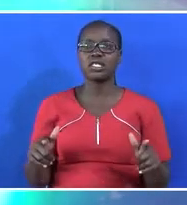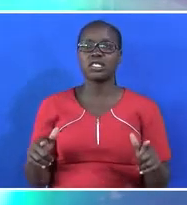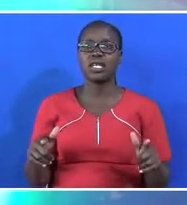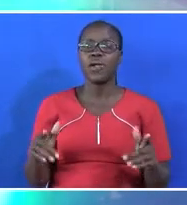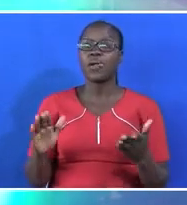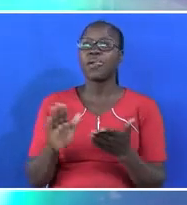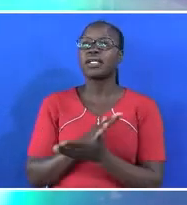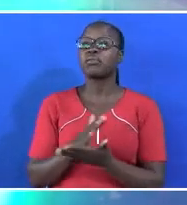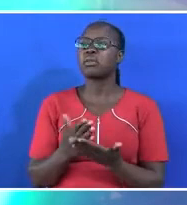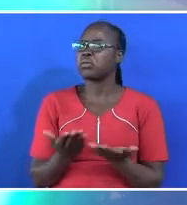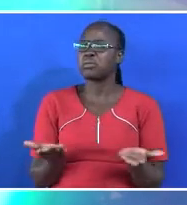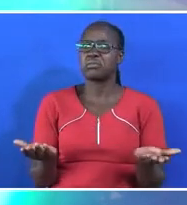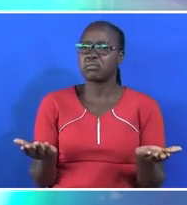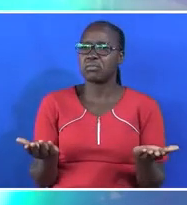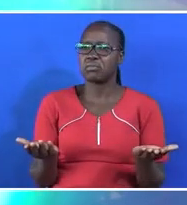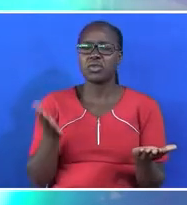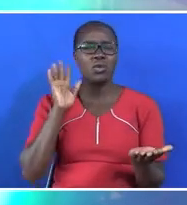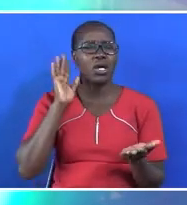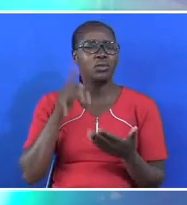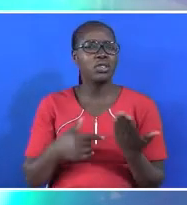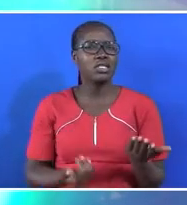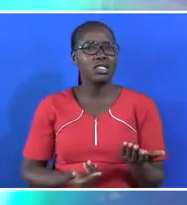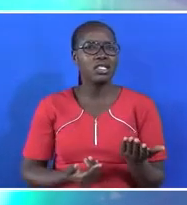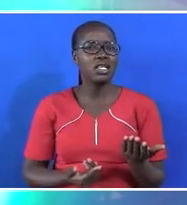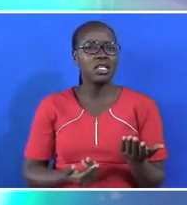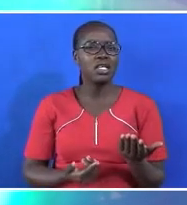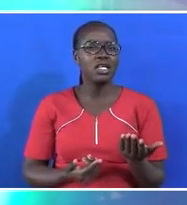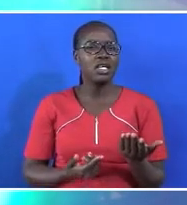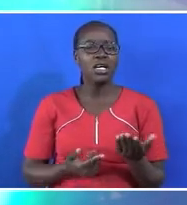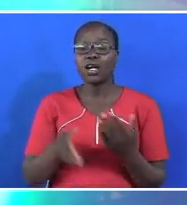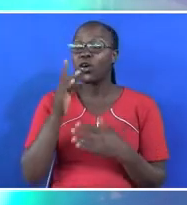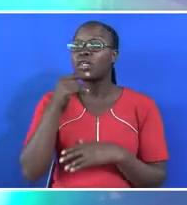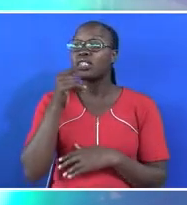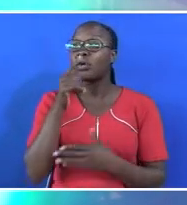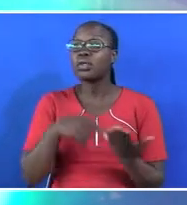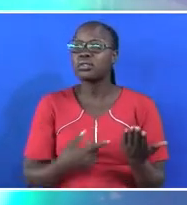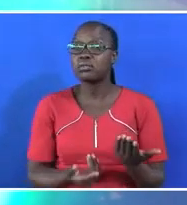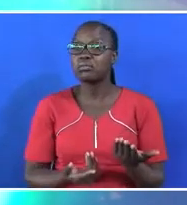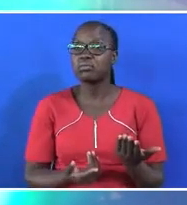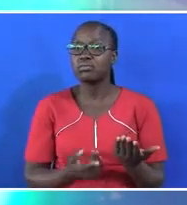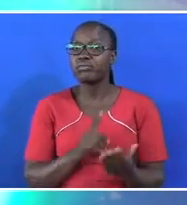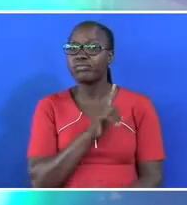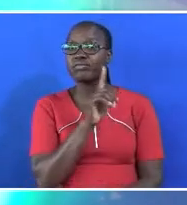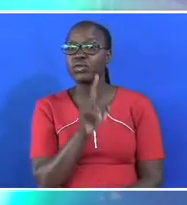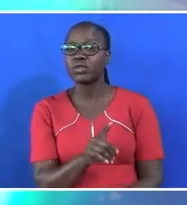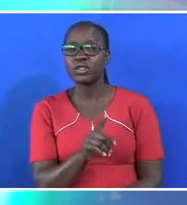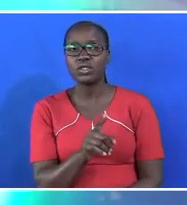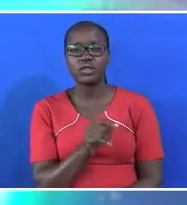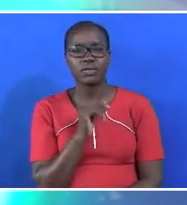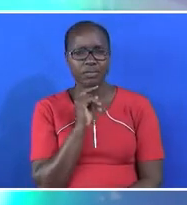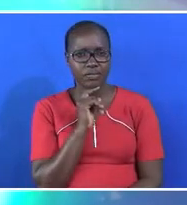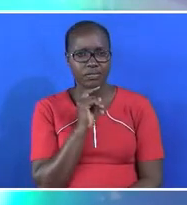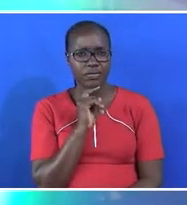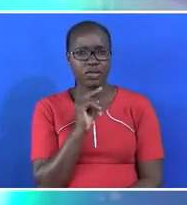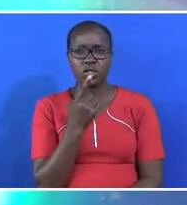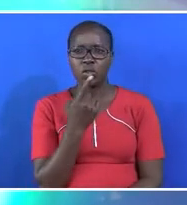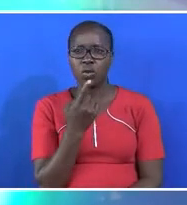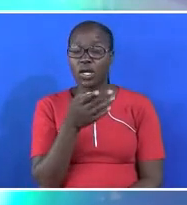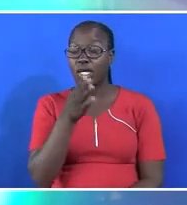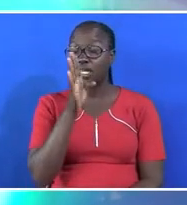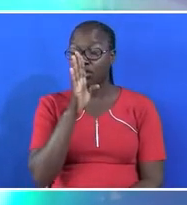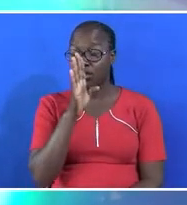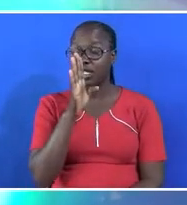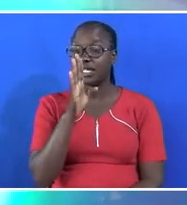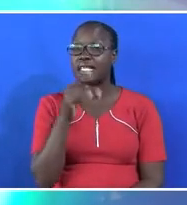deportment? What have you heard? And what has God said? You see, there is one that God has